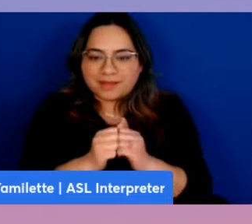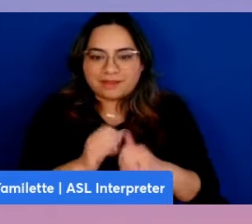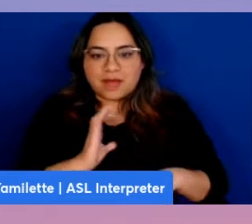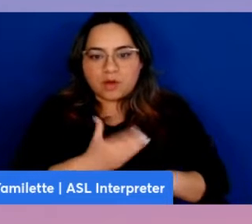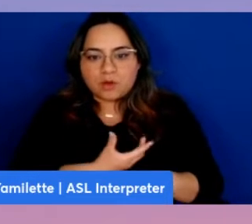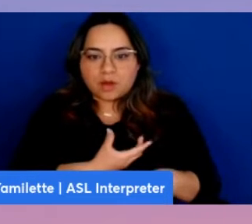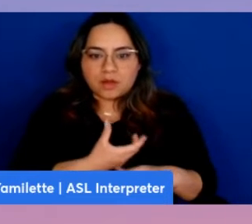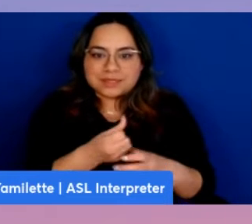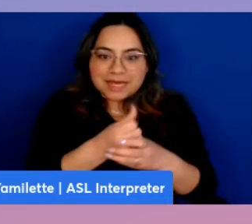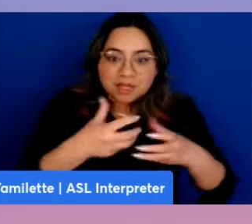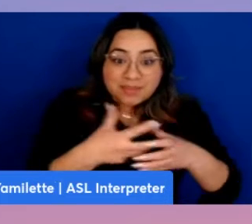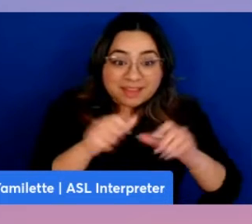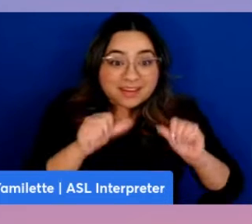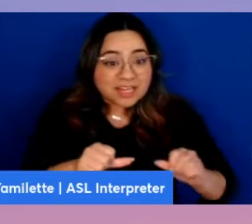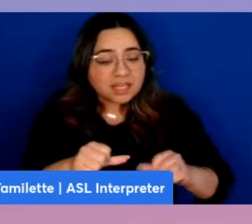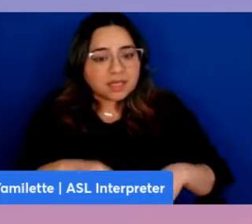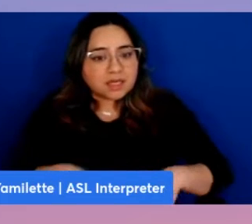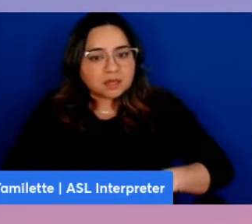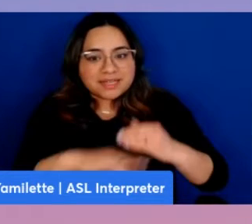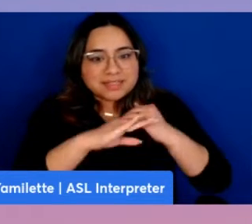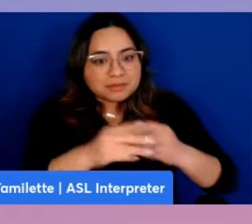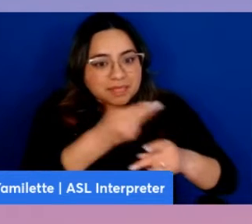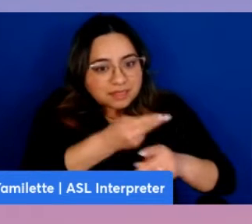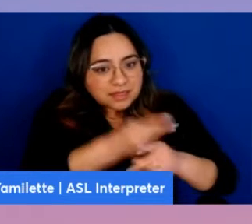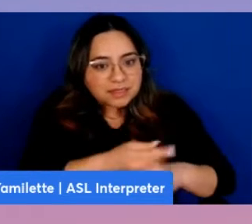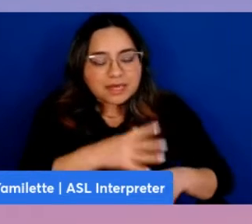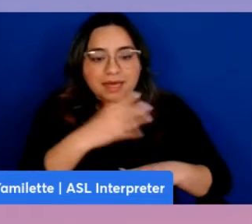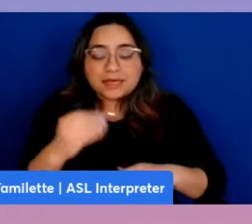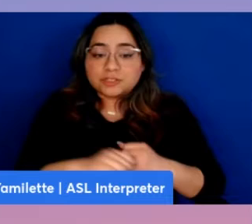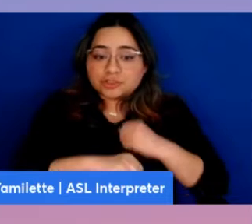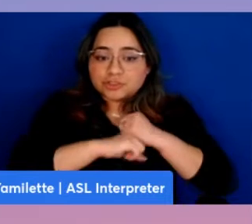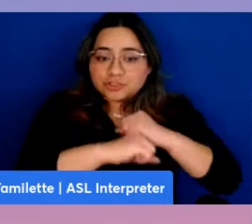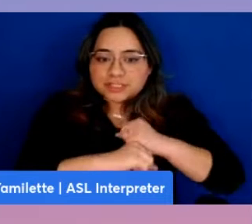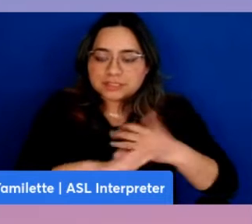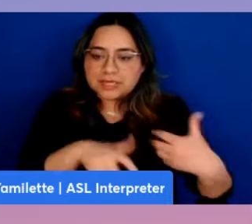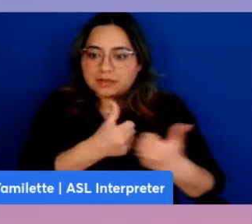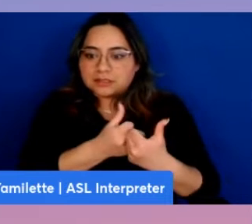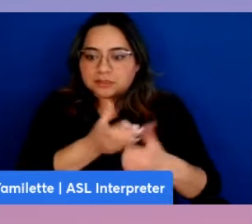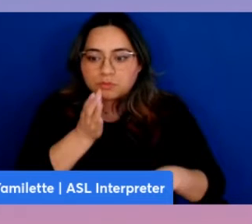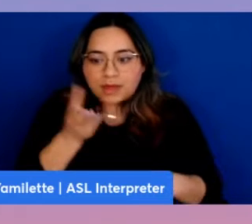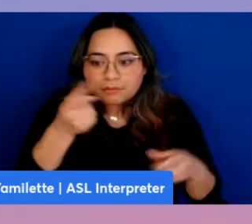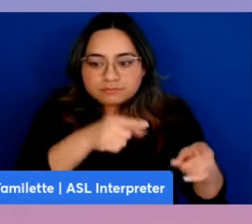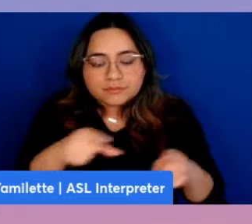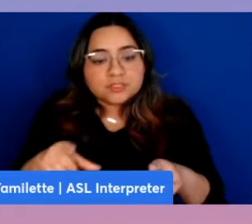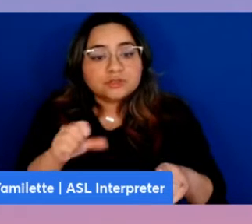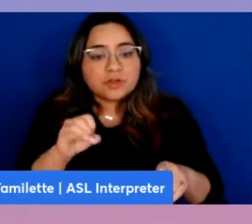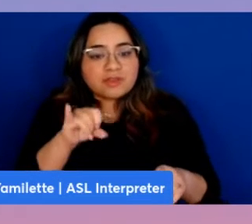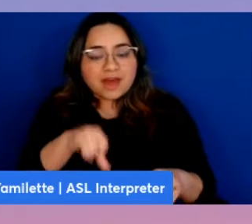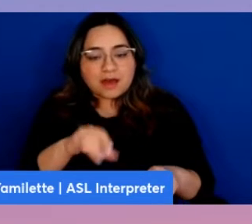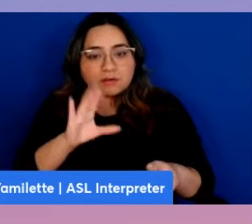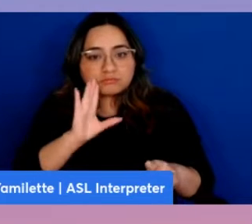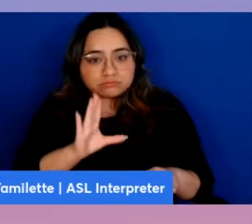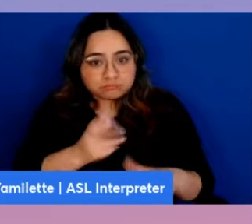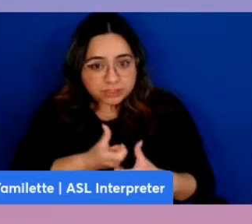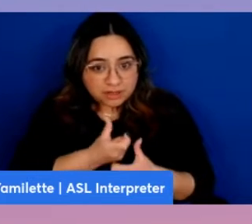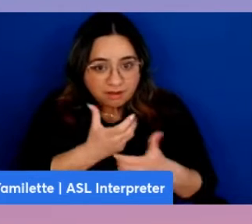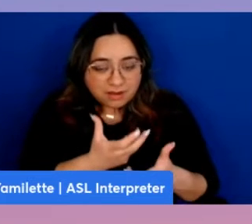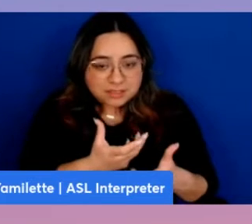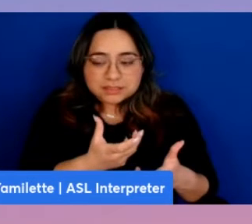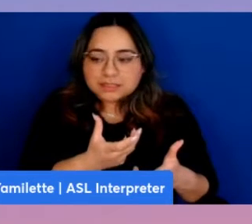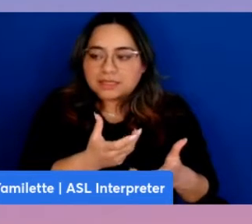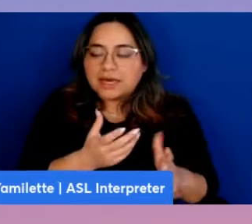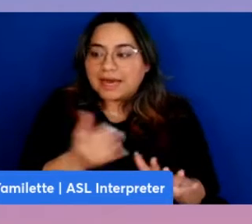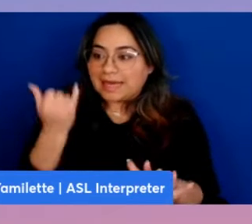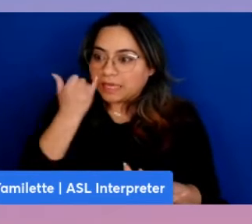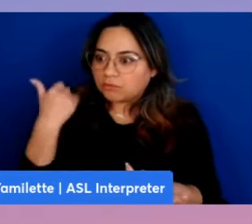imagine scaling these environments manually? It will require repetitive tasks, which will increase the risk of human error,